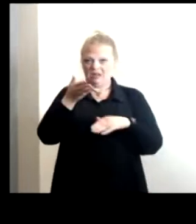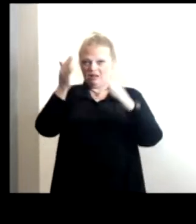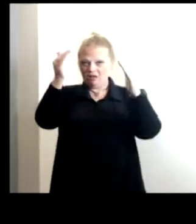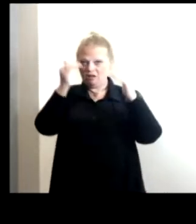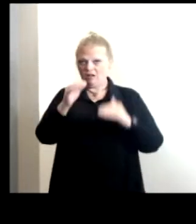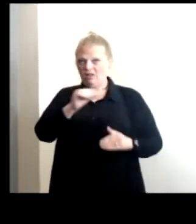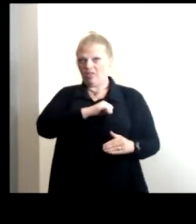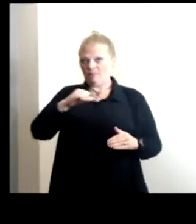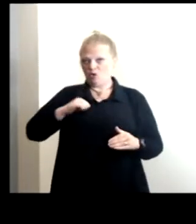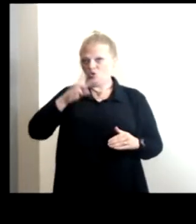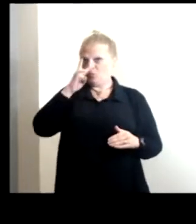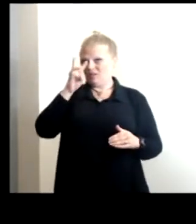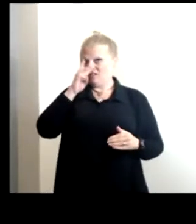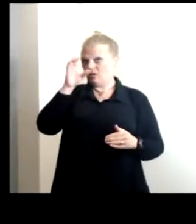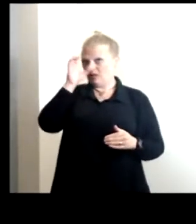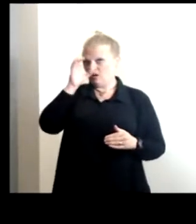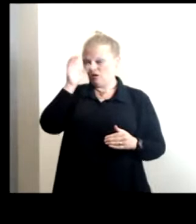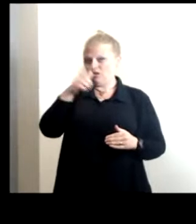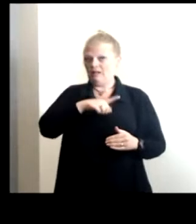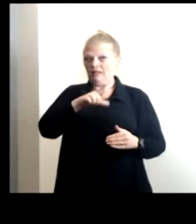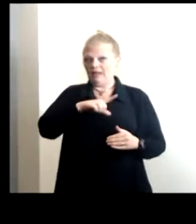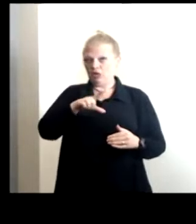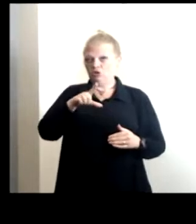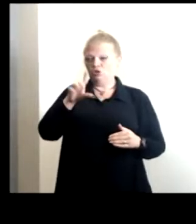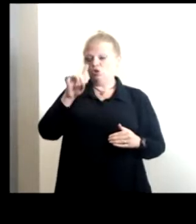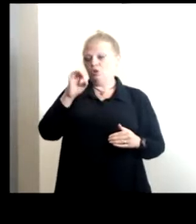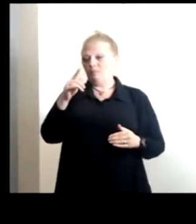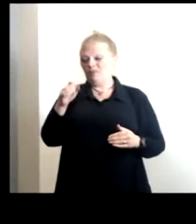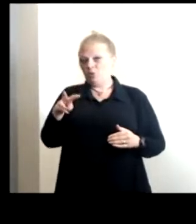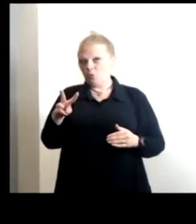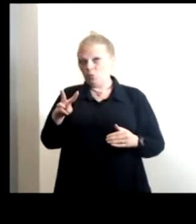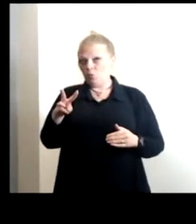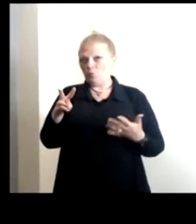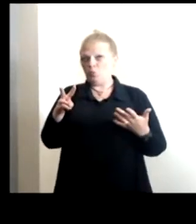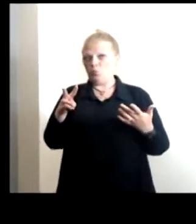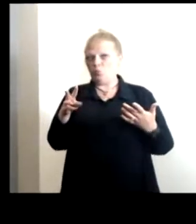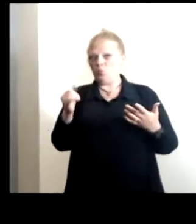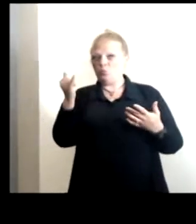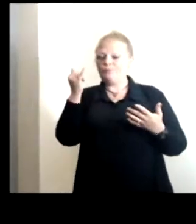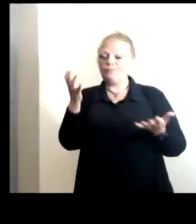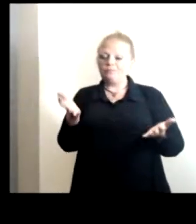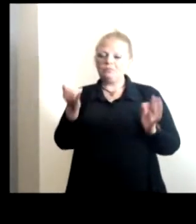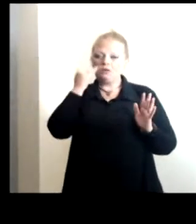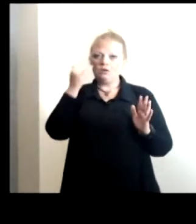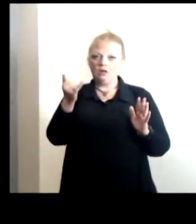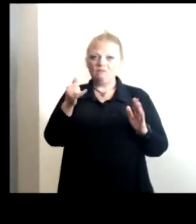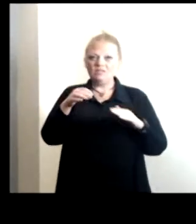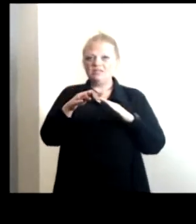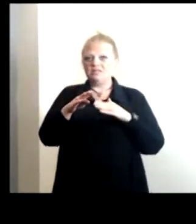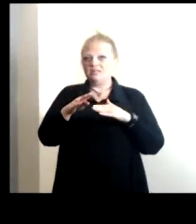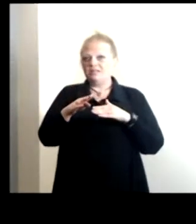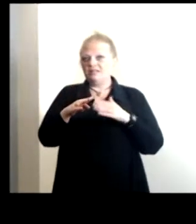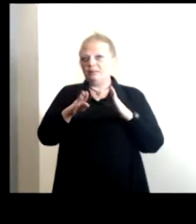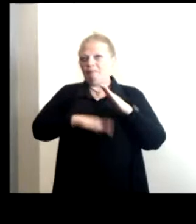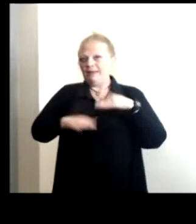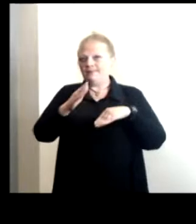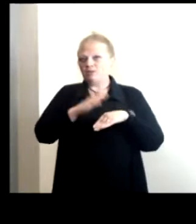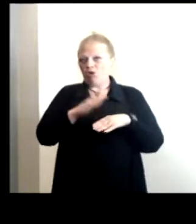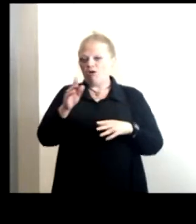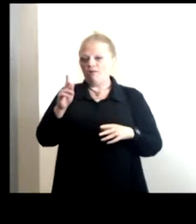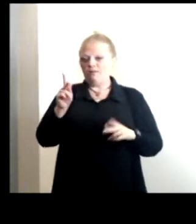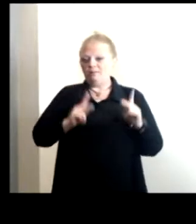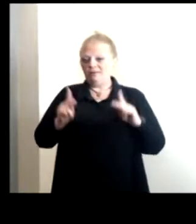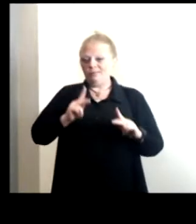you have Amherst, Williamsville, Clarence, Lancaster, Depew. Though if you actually go based on the population per